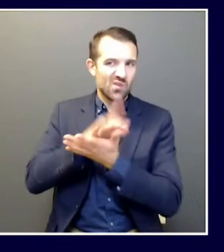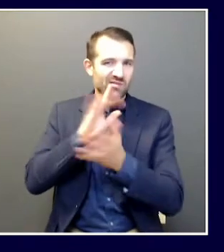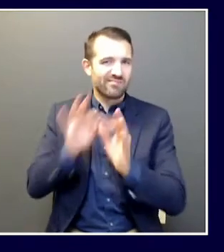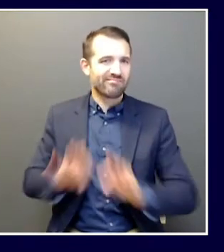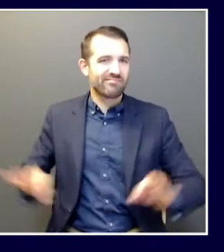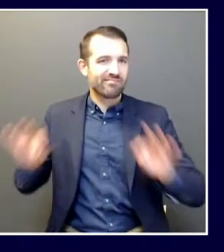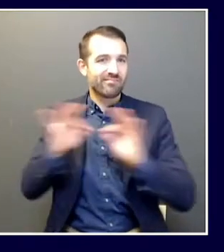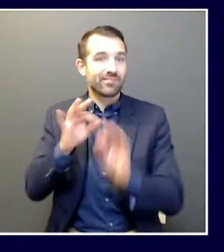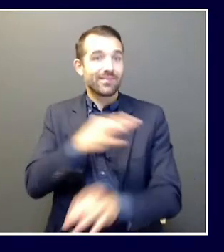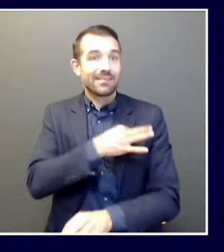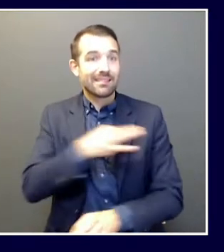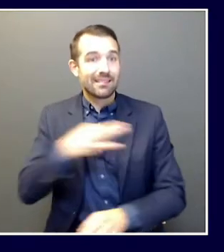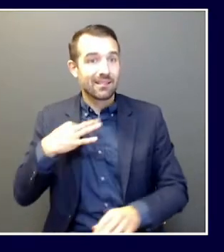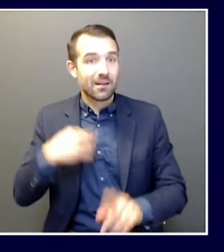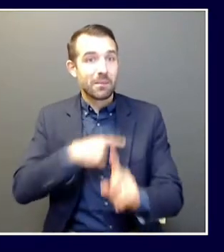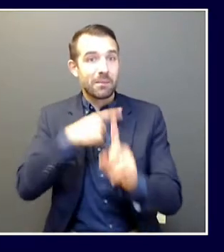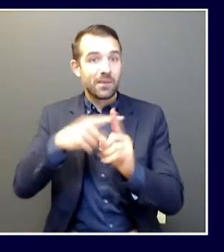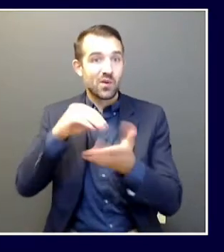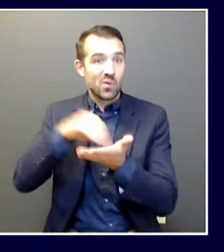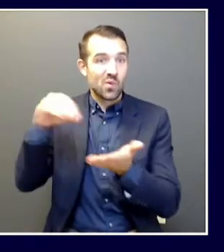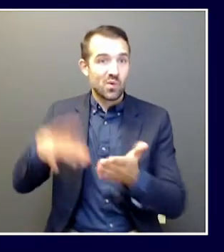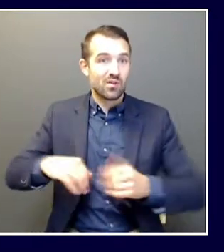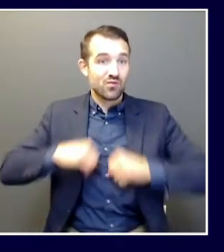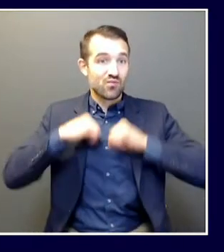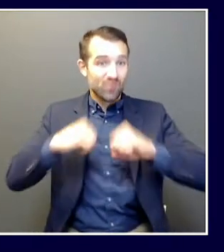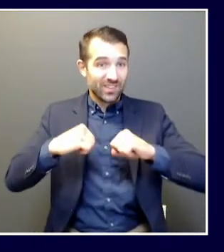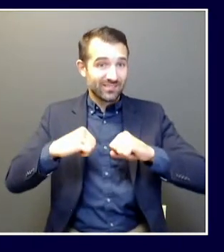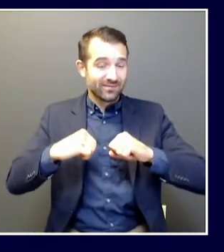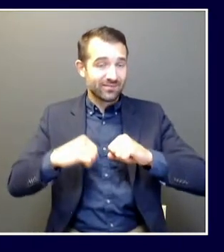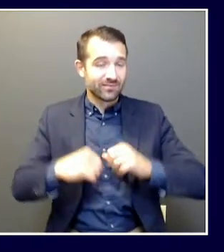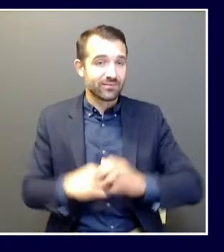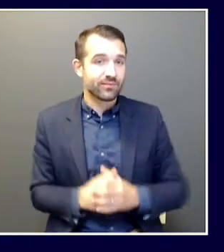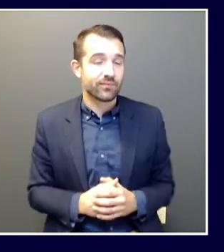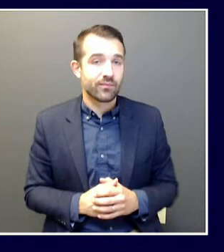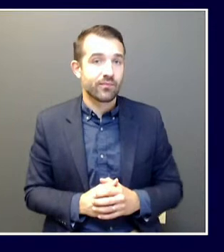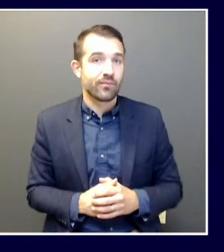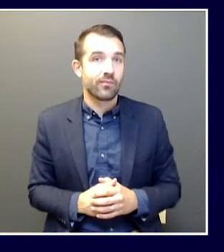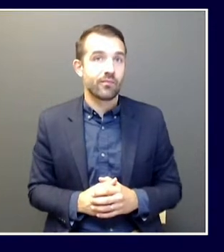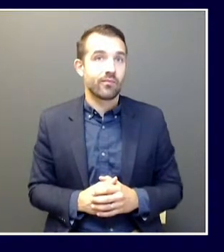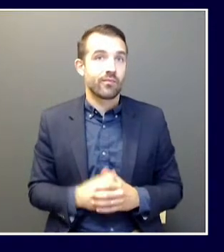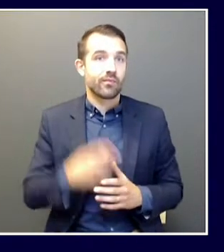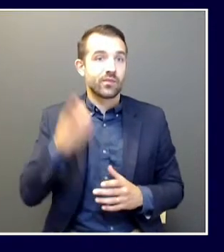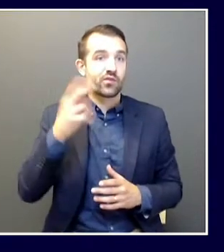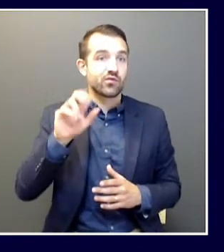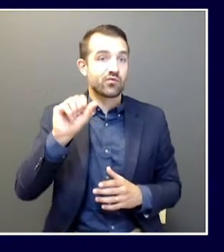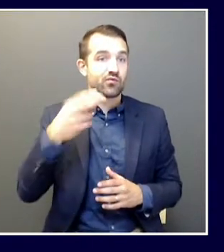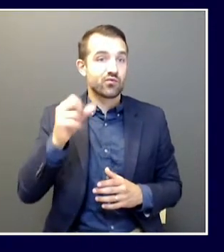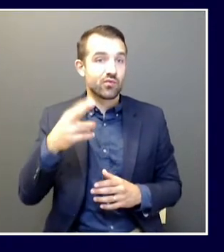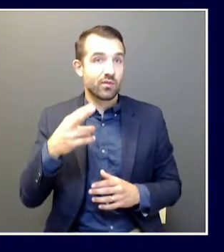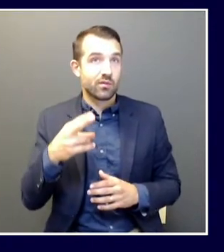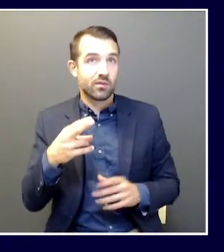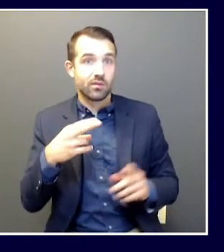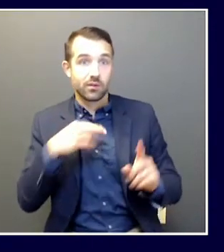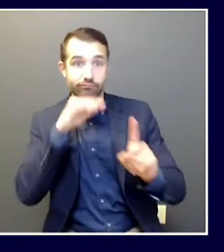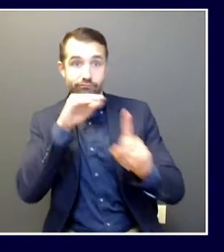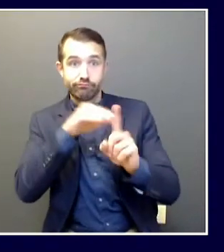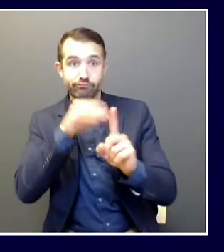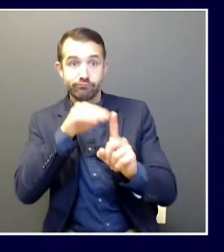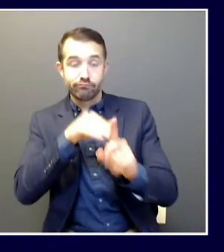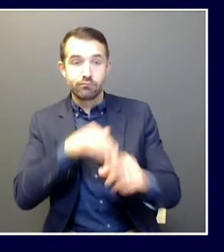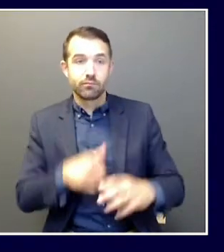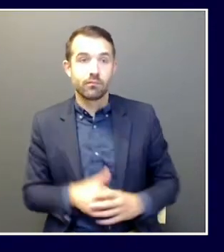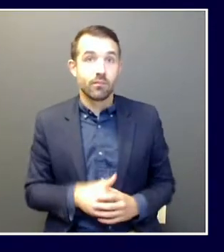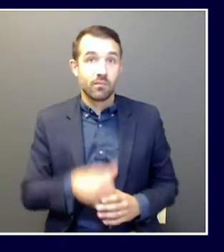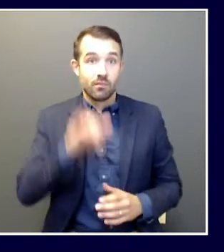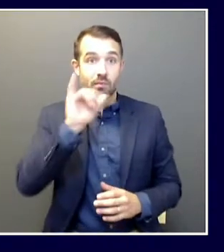possible. Annie, I'm familiar with the paper that you reference. It as with so many